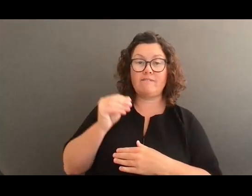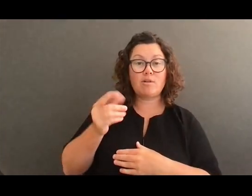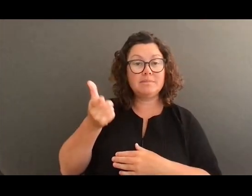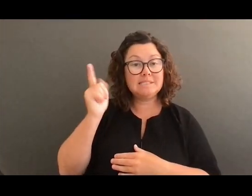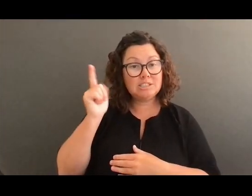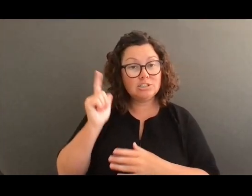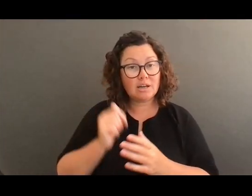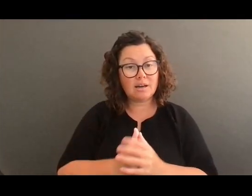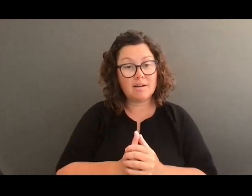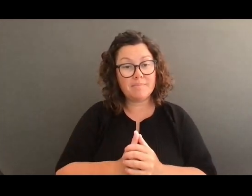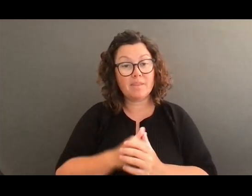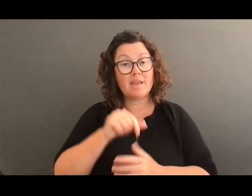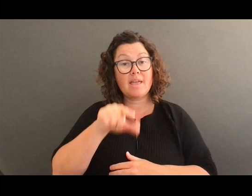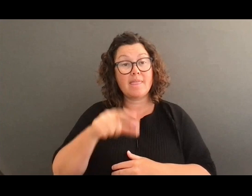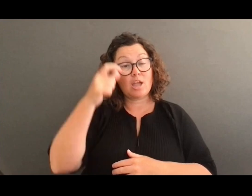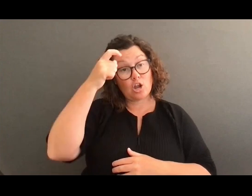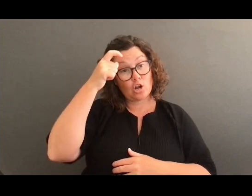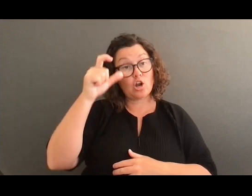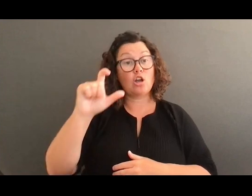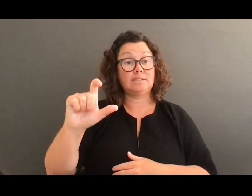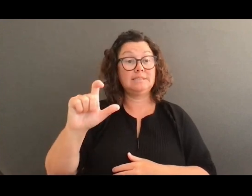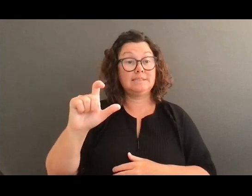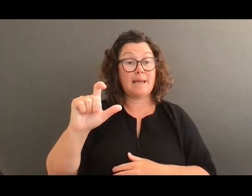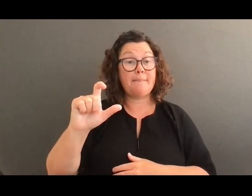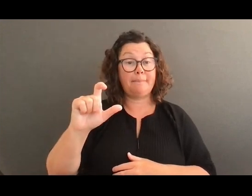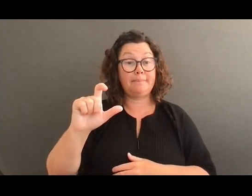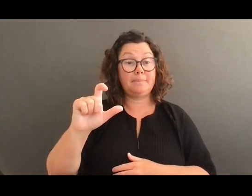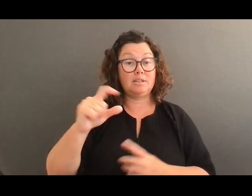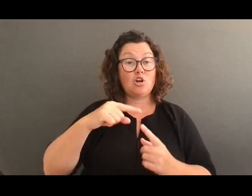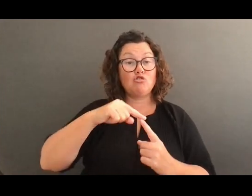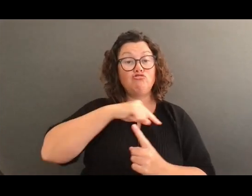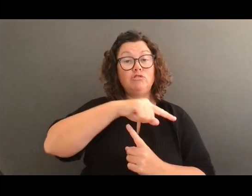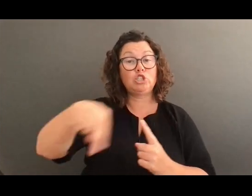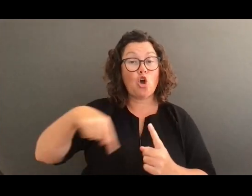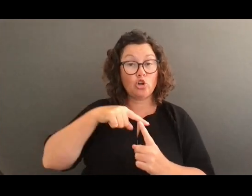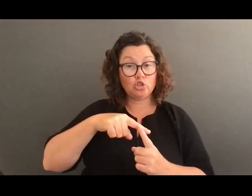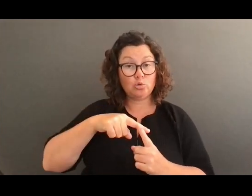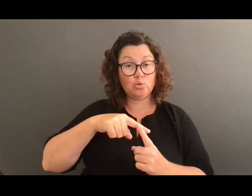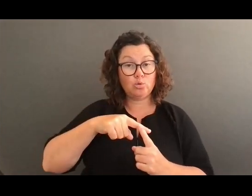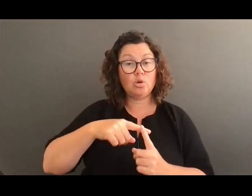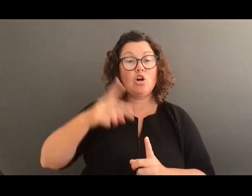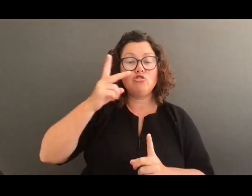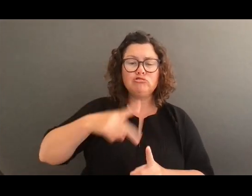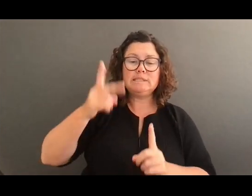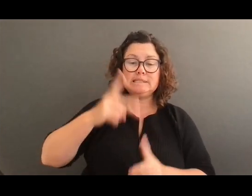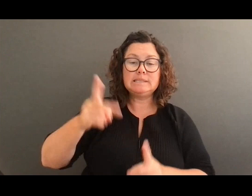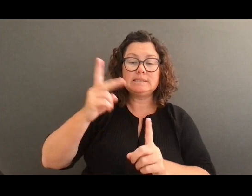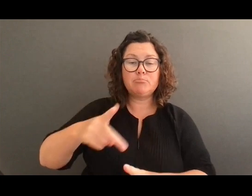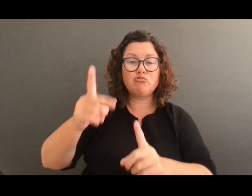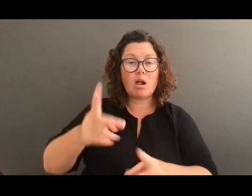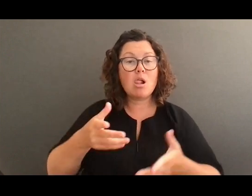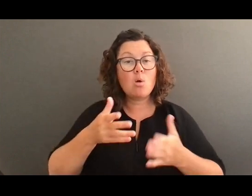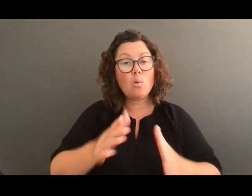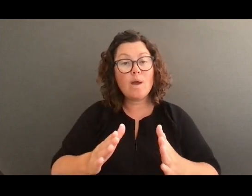wānanga was returned to. Wānanga is a reciprocal way of learning. Wānanga is also a space or an attitude